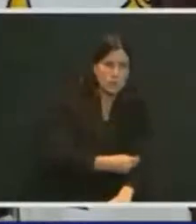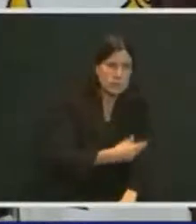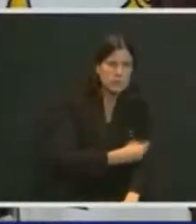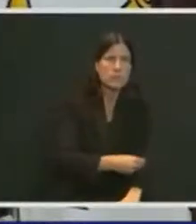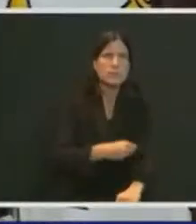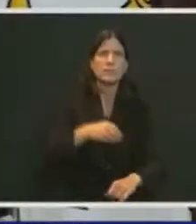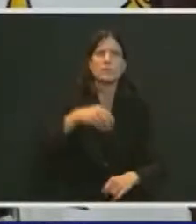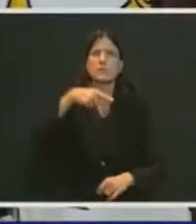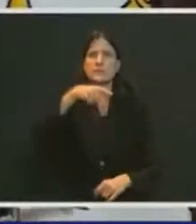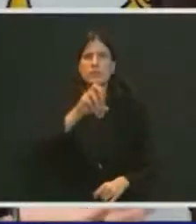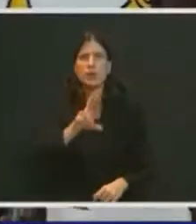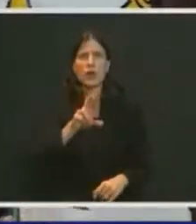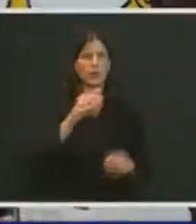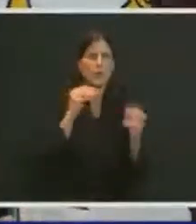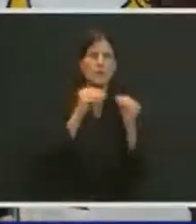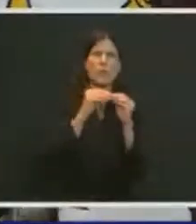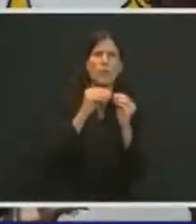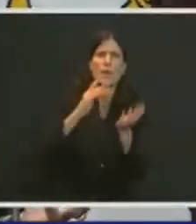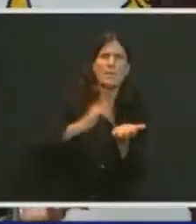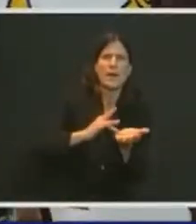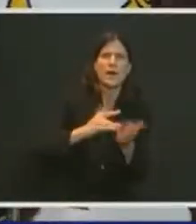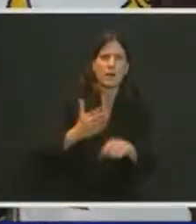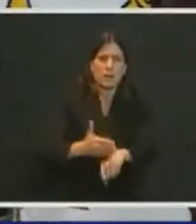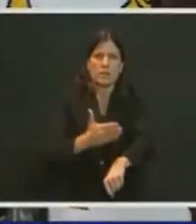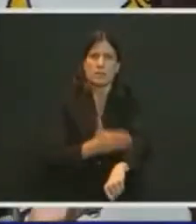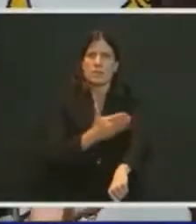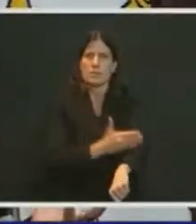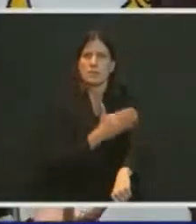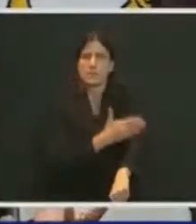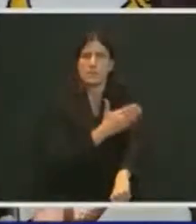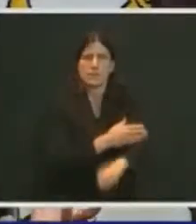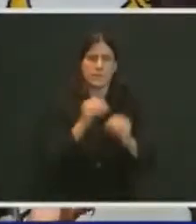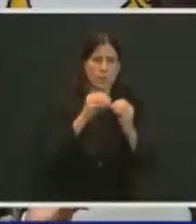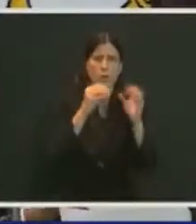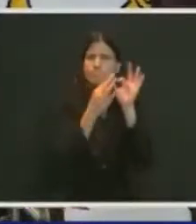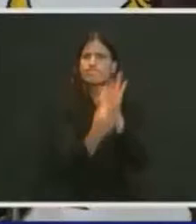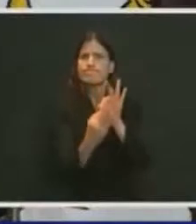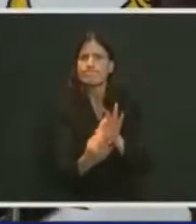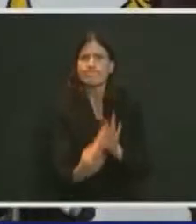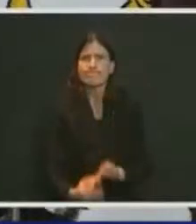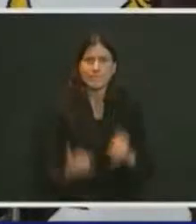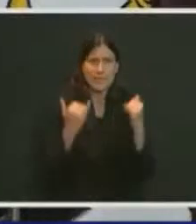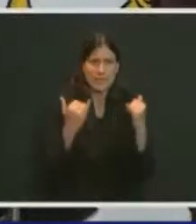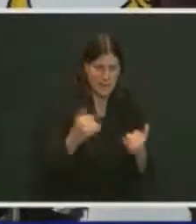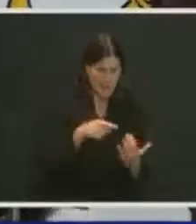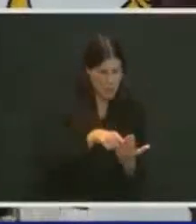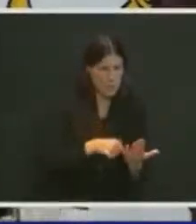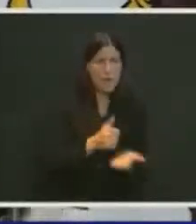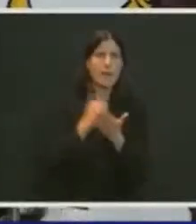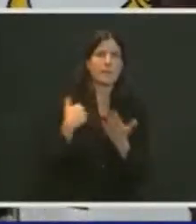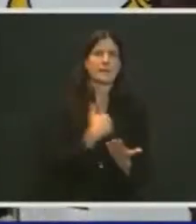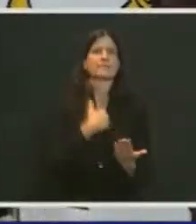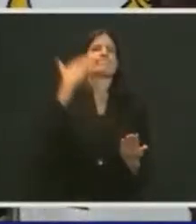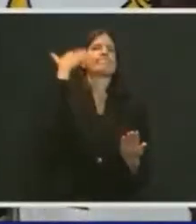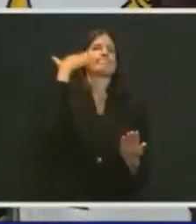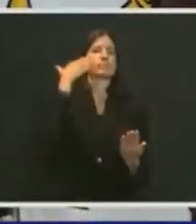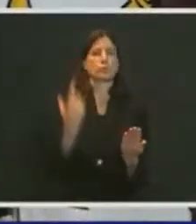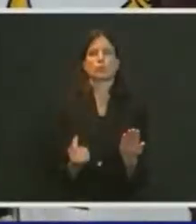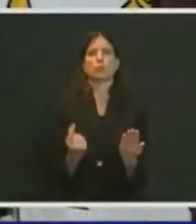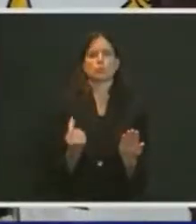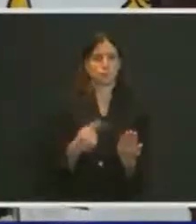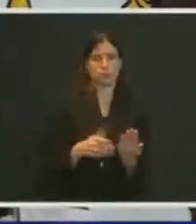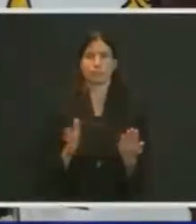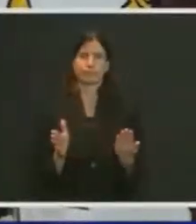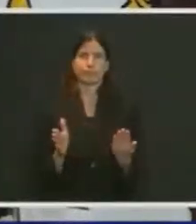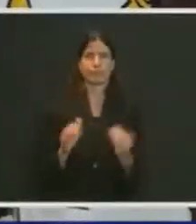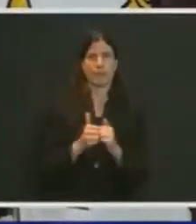accurate. So it's what makes leading through this so difficult. And a lot of these questions, well, how come this is changing? How come that's